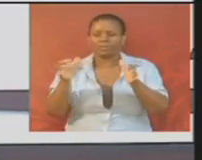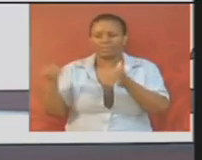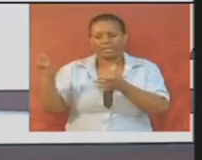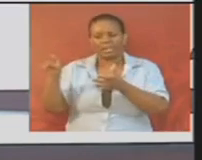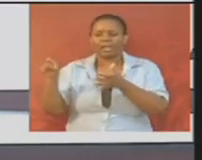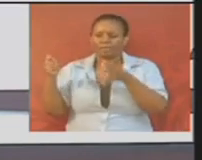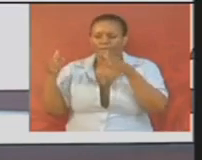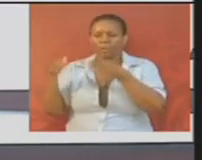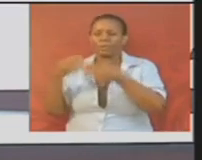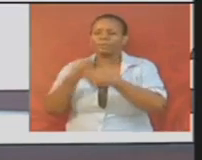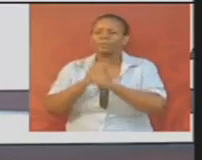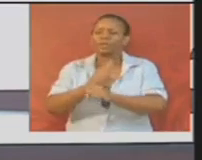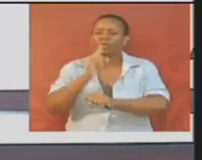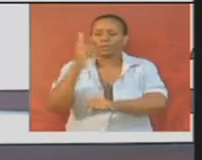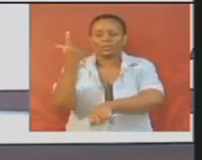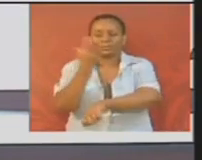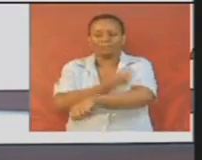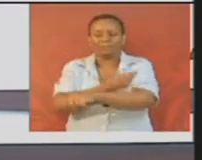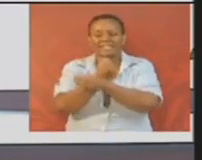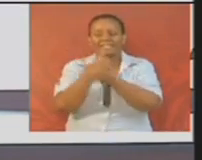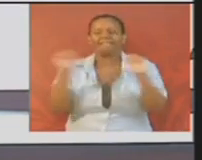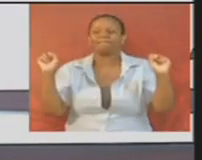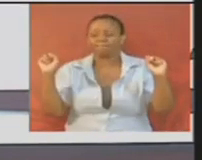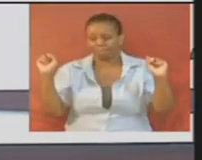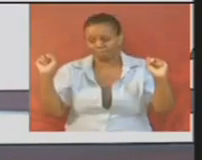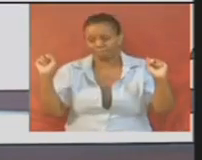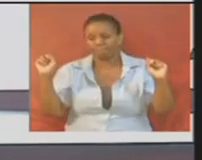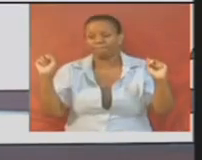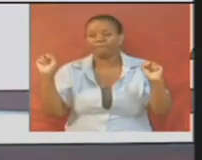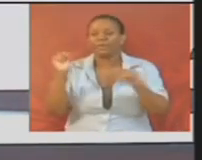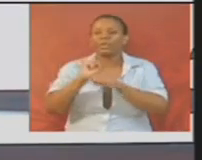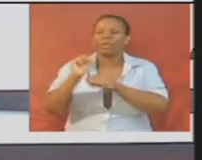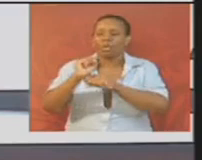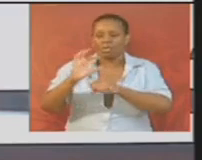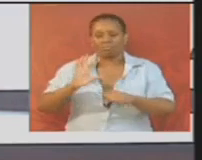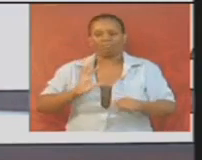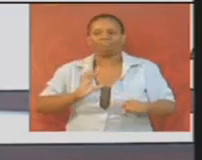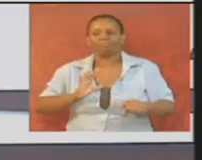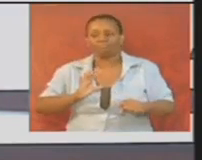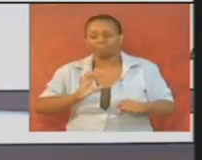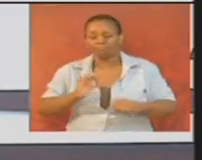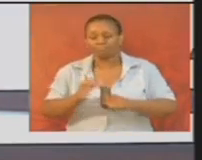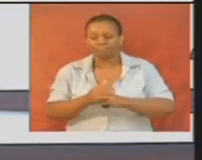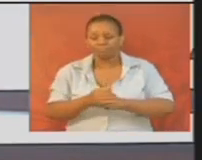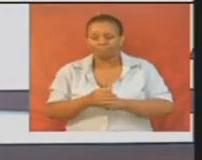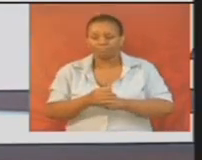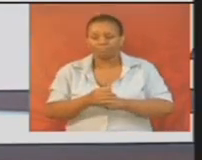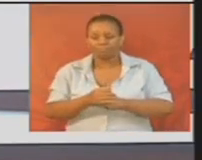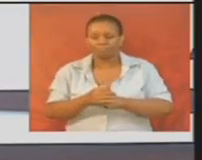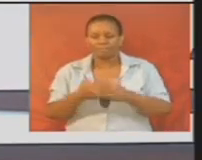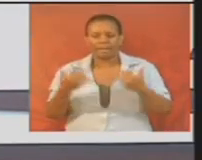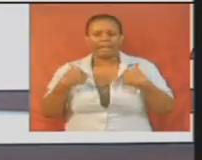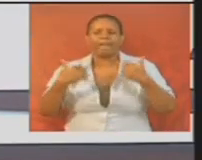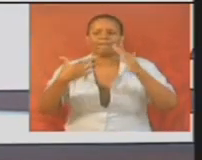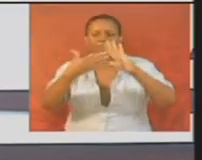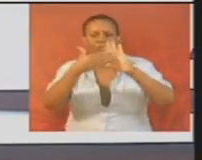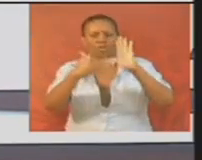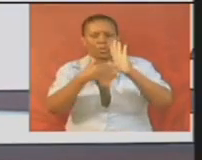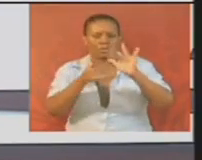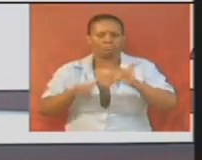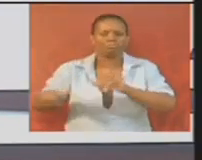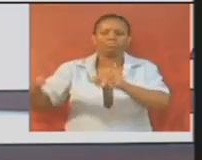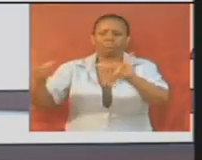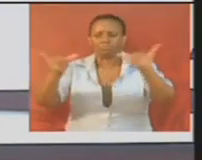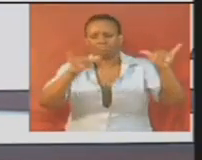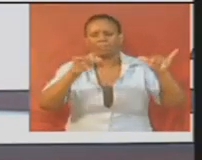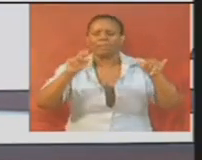and efficacy for use by the public. These regulatory standards have been in place for over decades